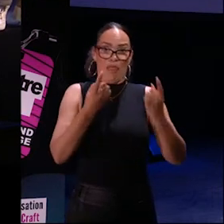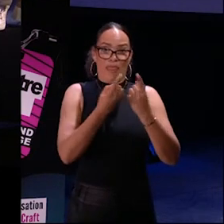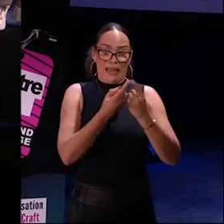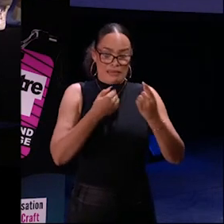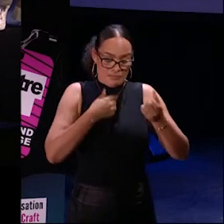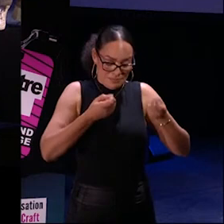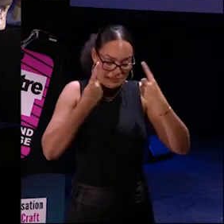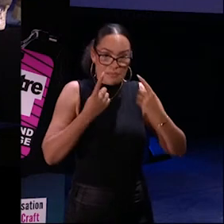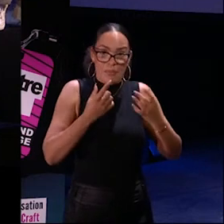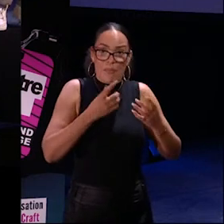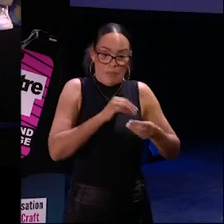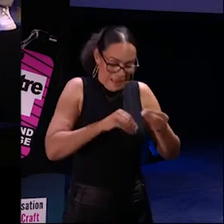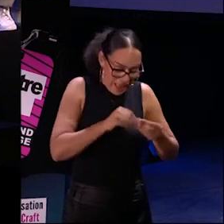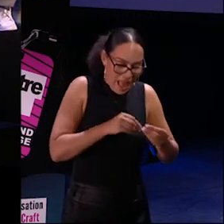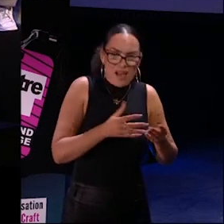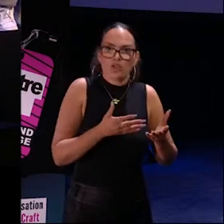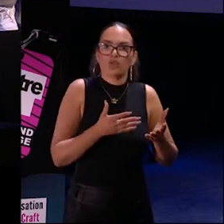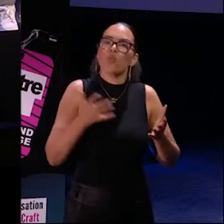of it.